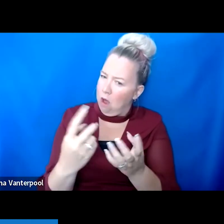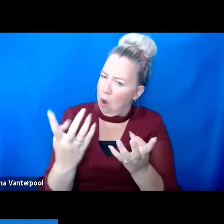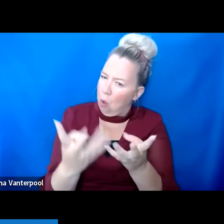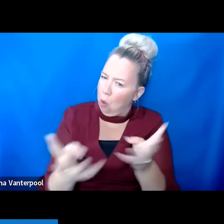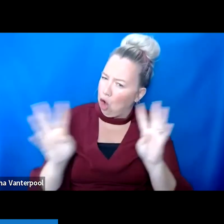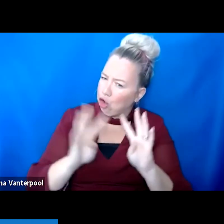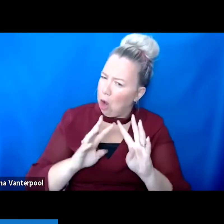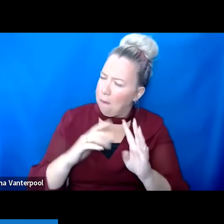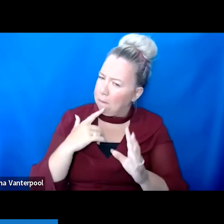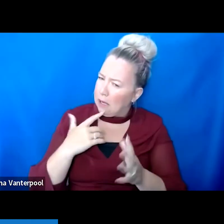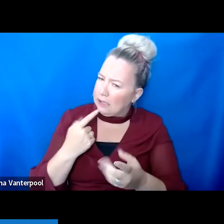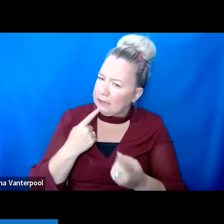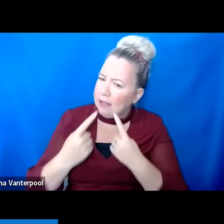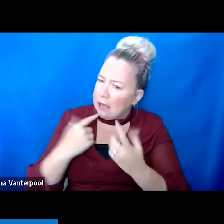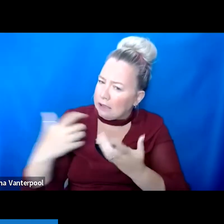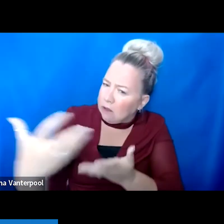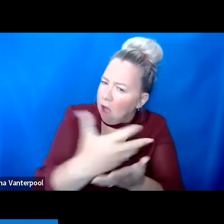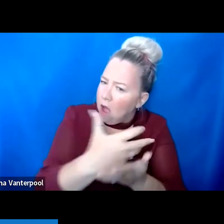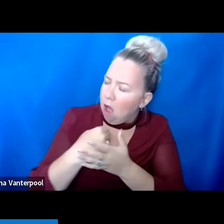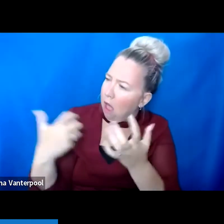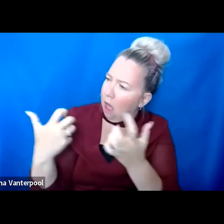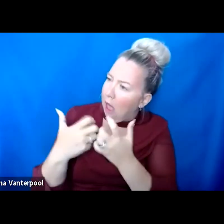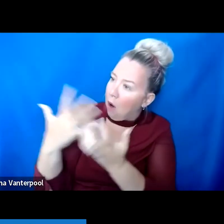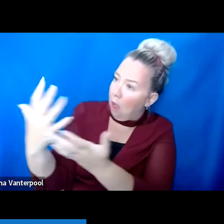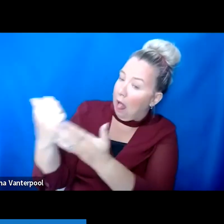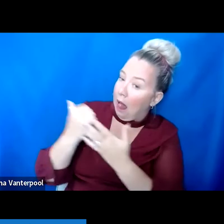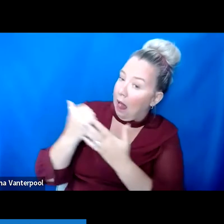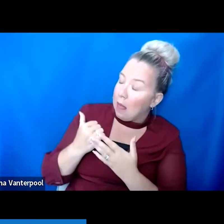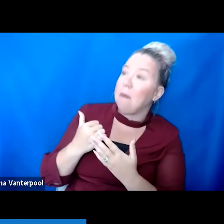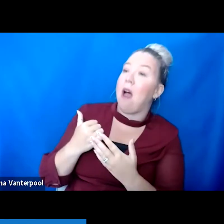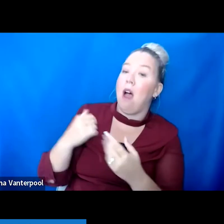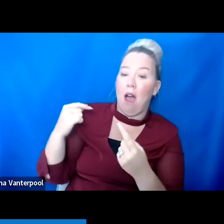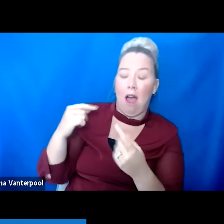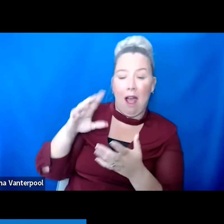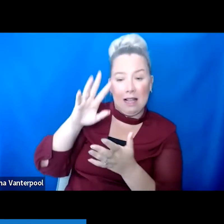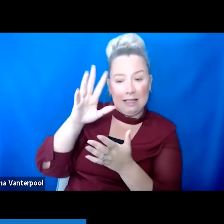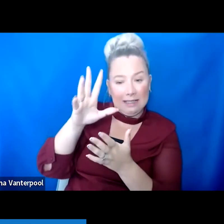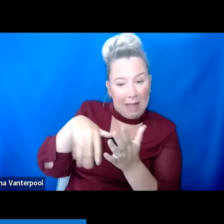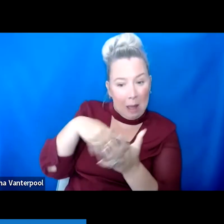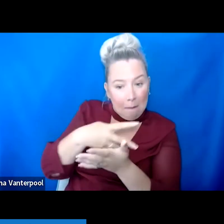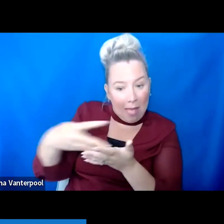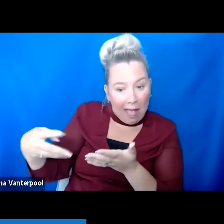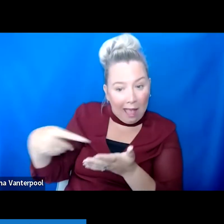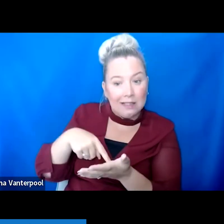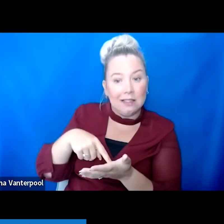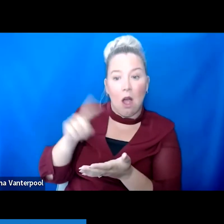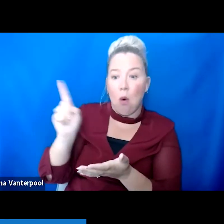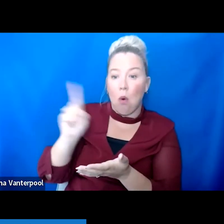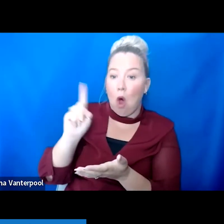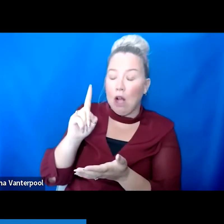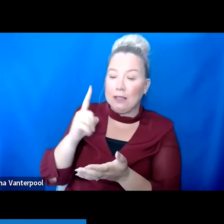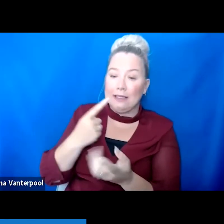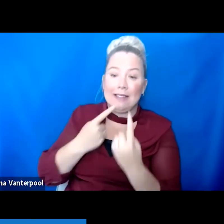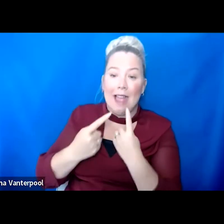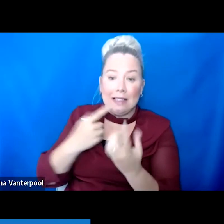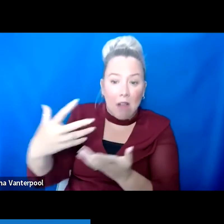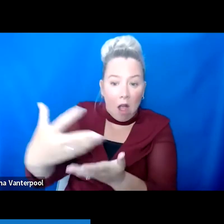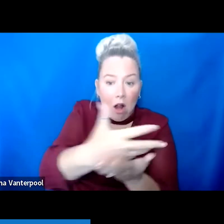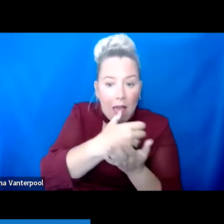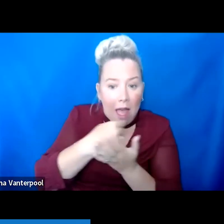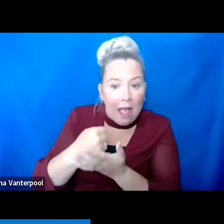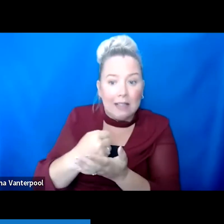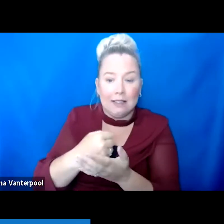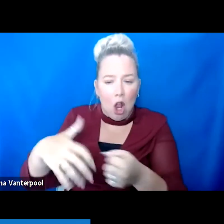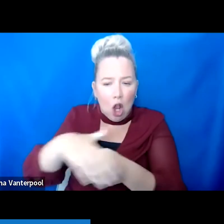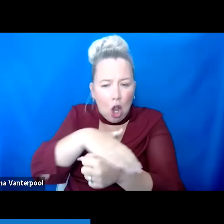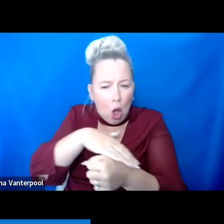very supportive in giving us templates on what sort of data we should be looking at locally, and